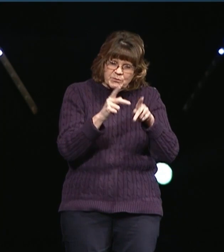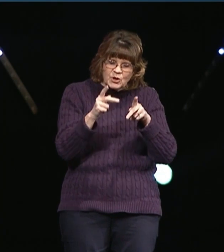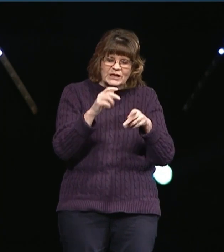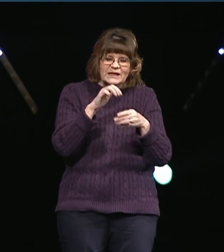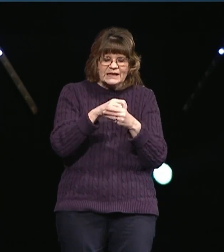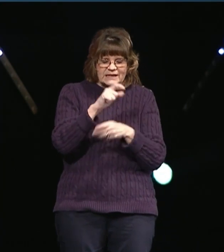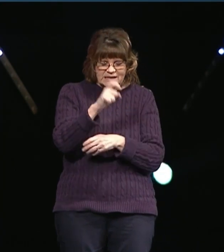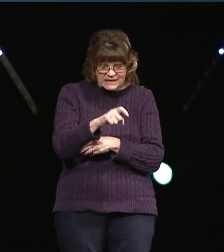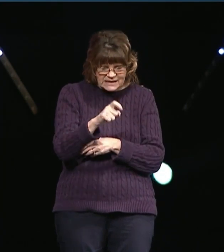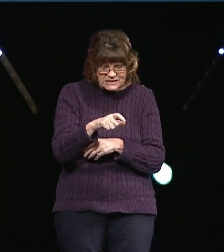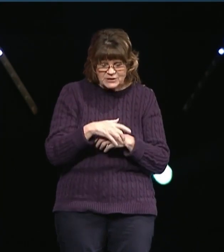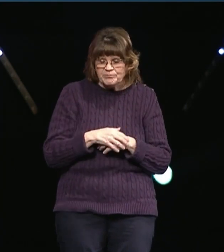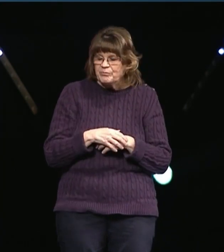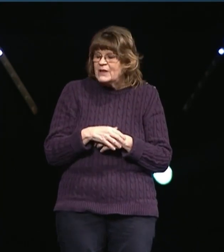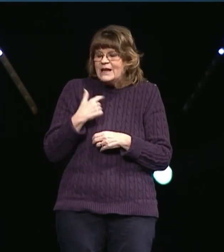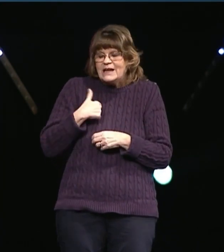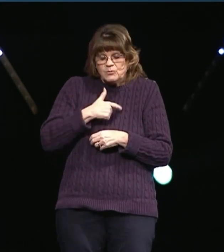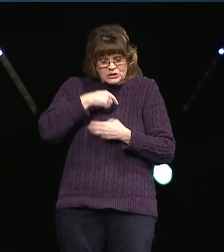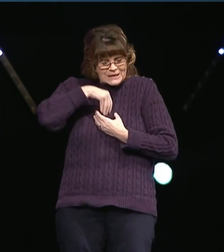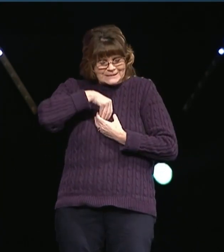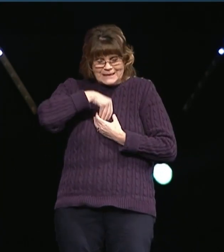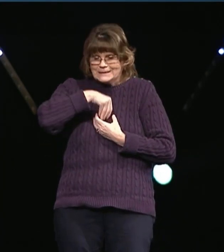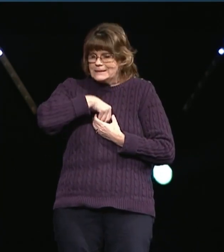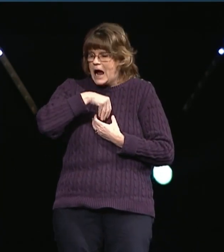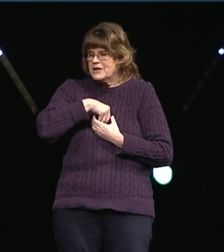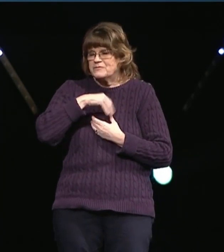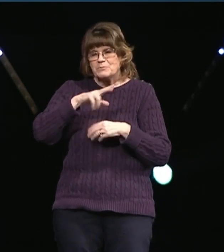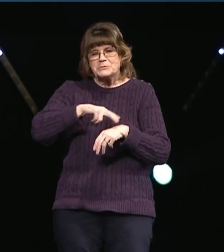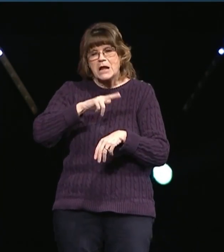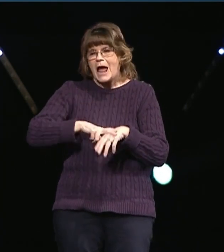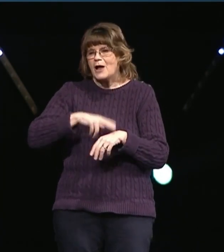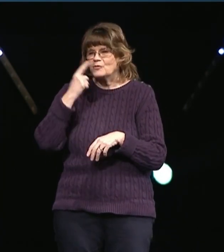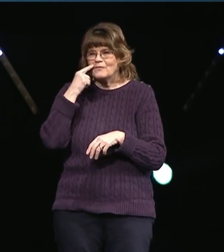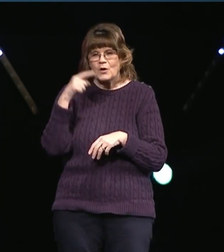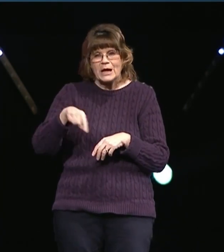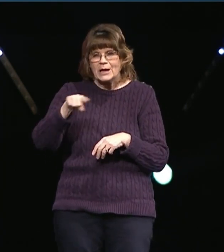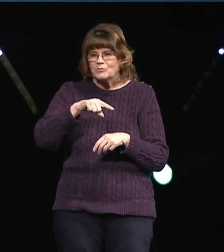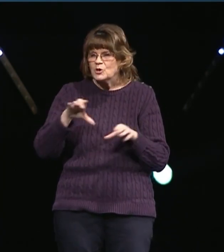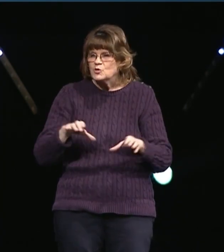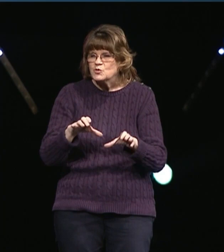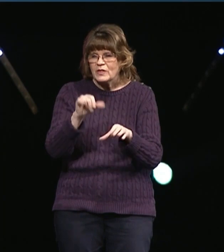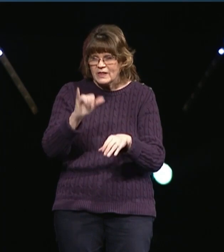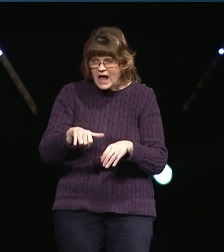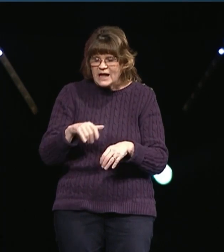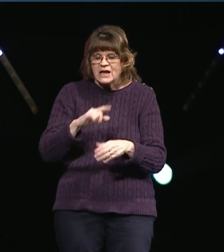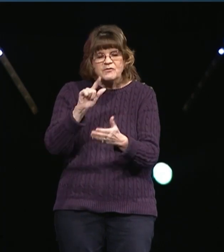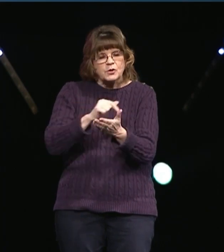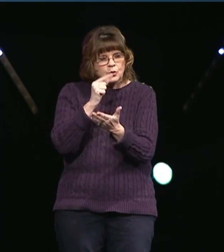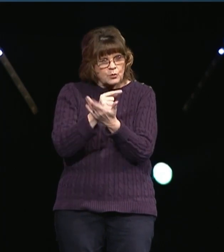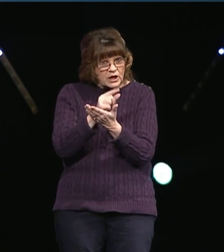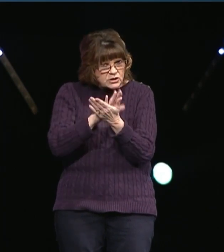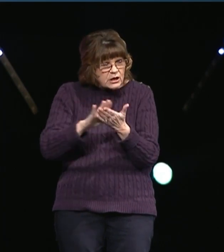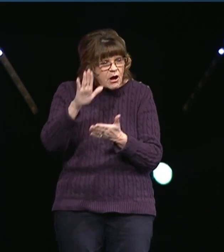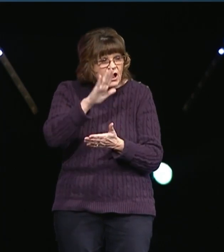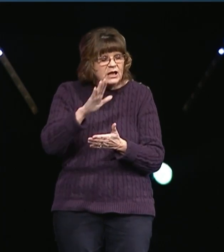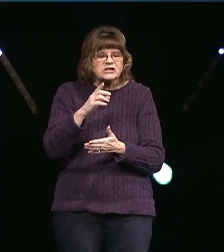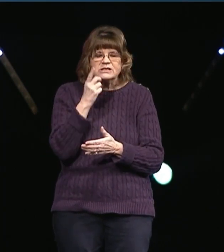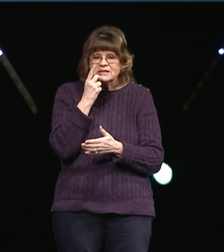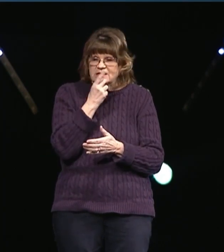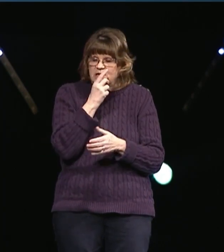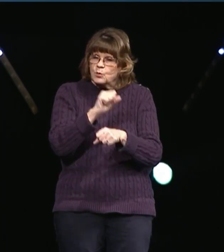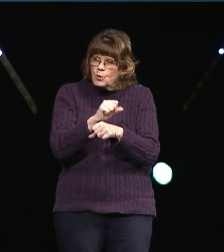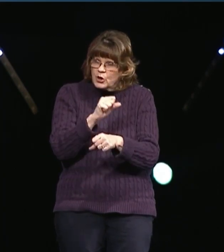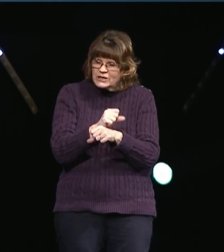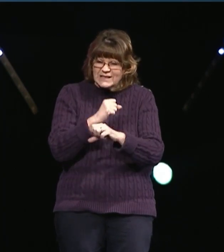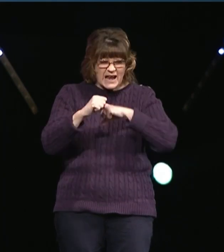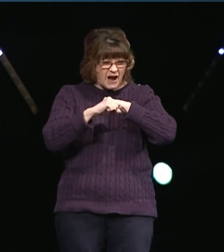His heart was just built that way, and his parents, Vernon and Betty, nurtured that part of him. After graduating college, Dennis worked in advertising, which he